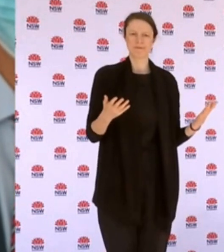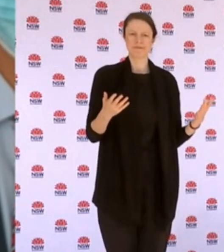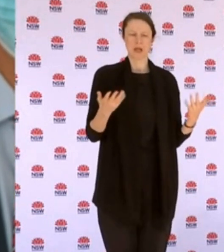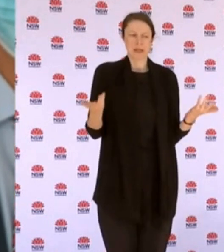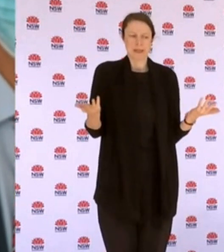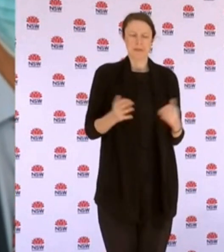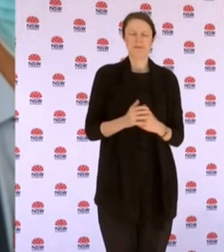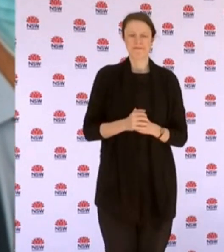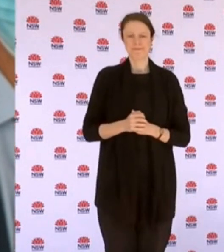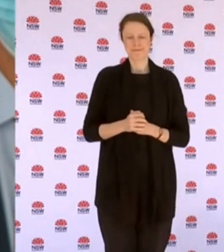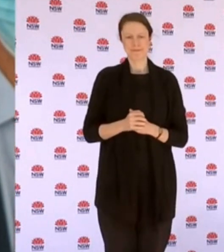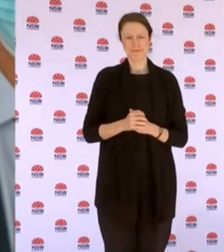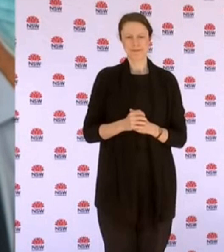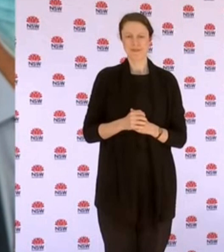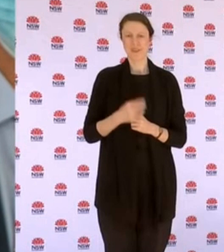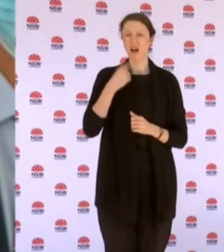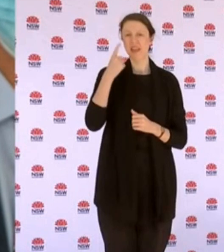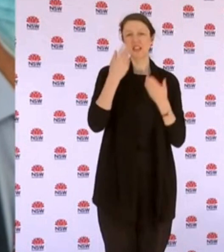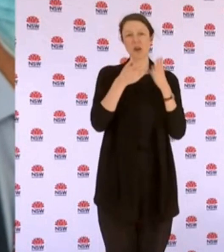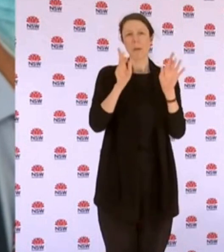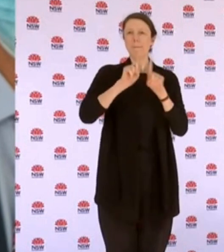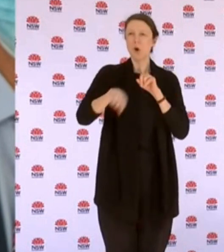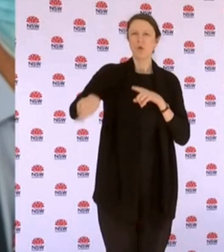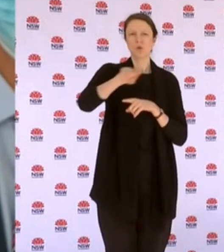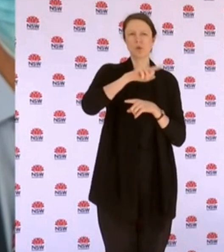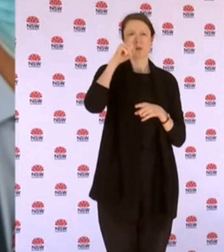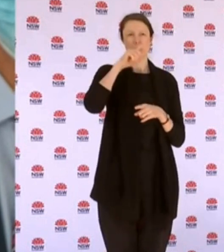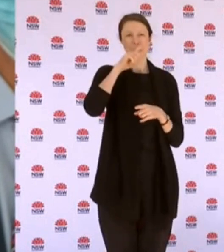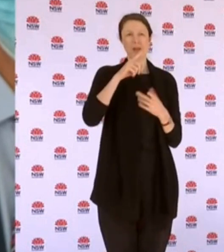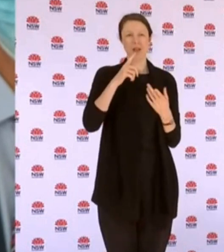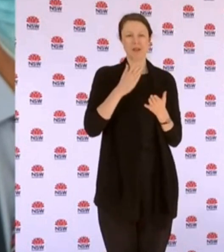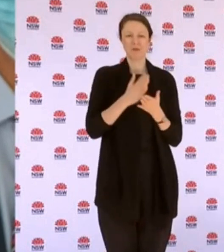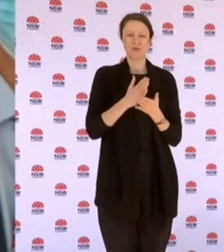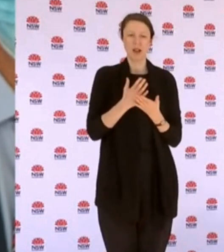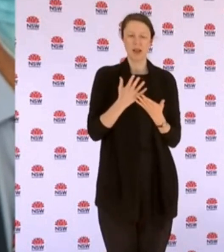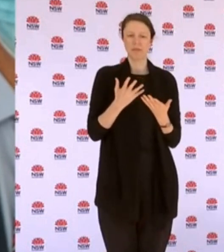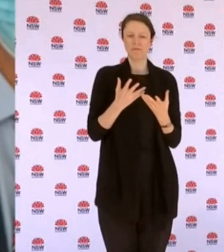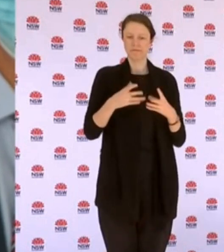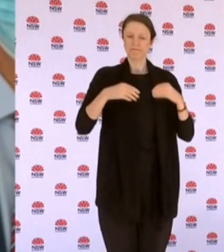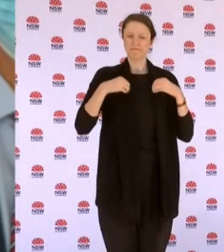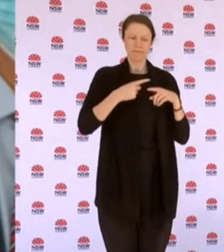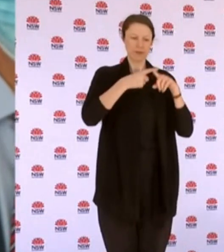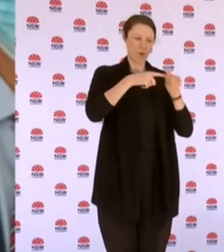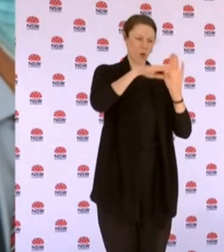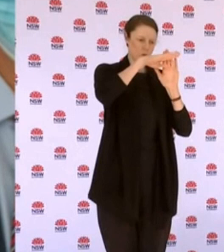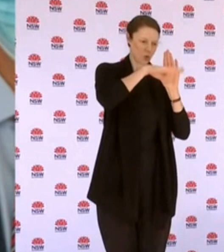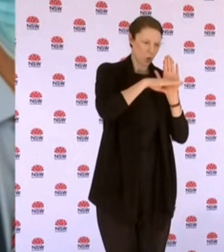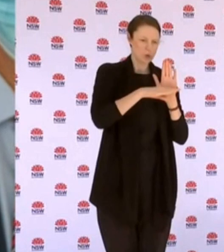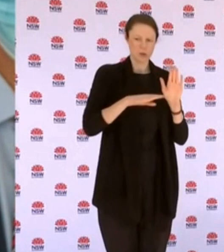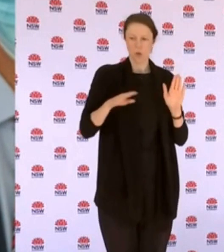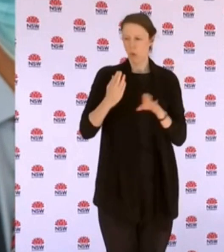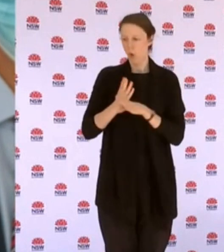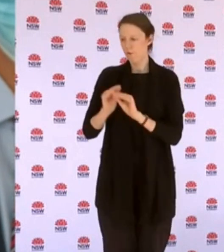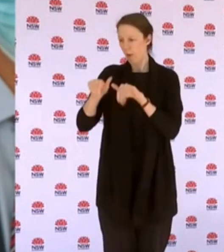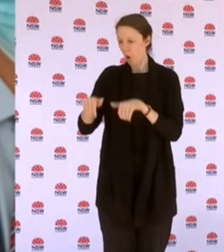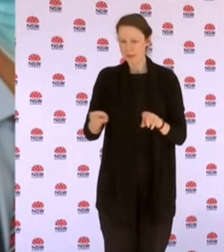responding well, as difficult as it is, and we all know and have examples of loved ones who are having to work from home and homeschool all at the same time, and we know what a challenge